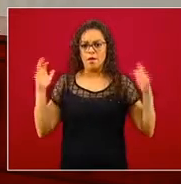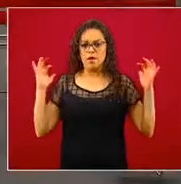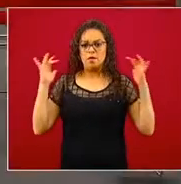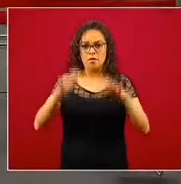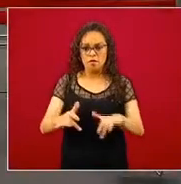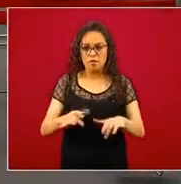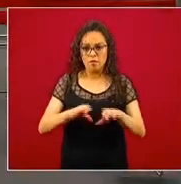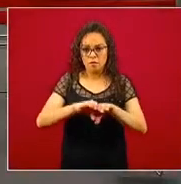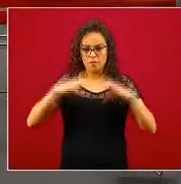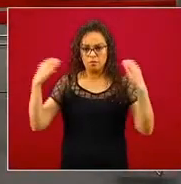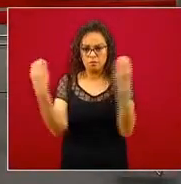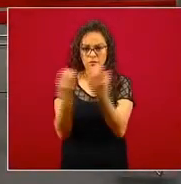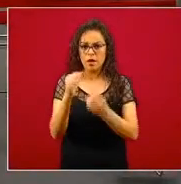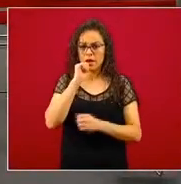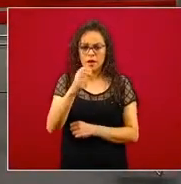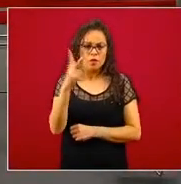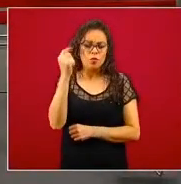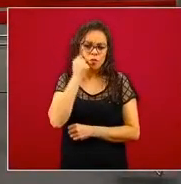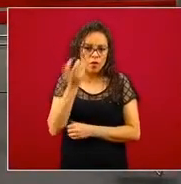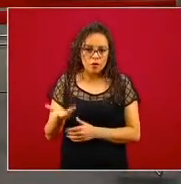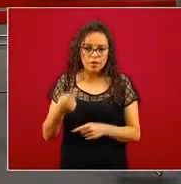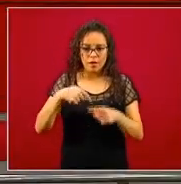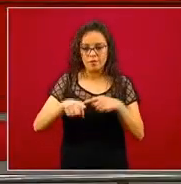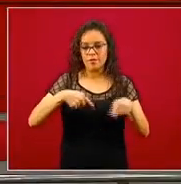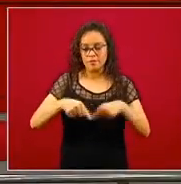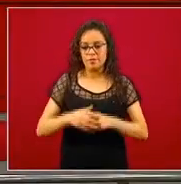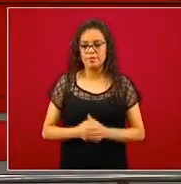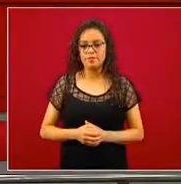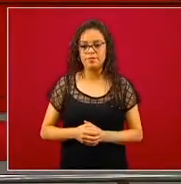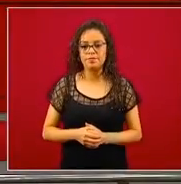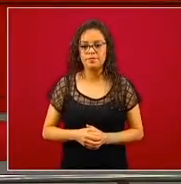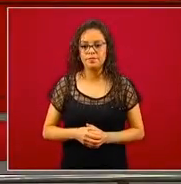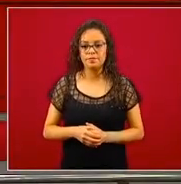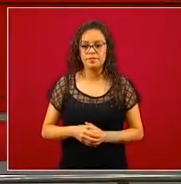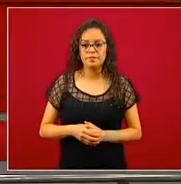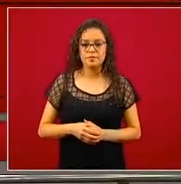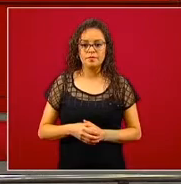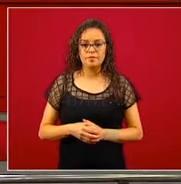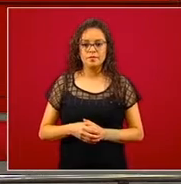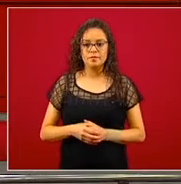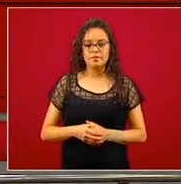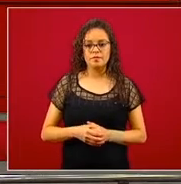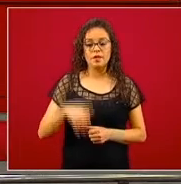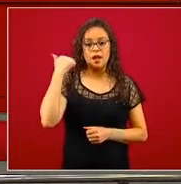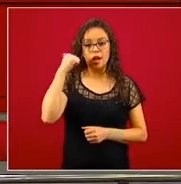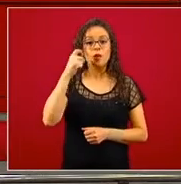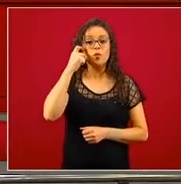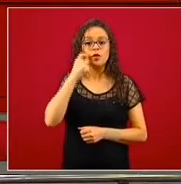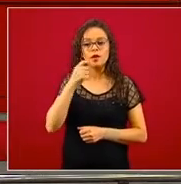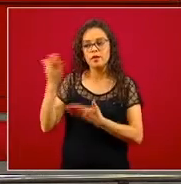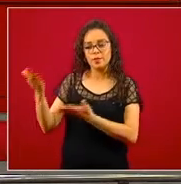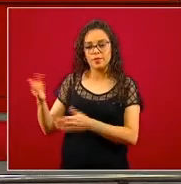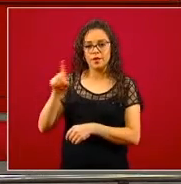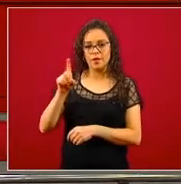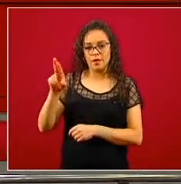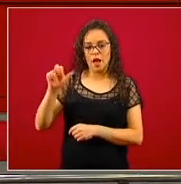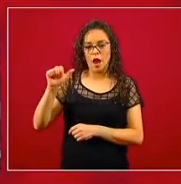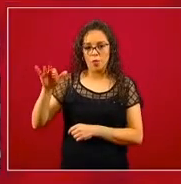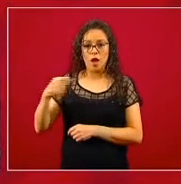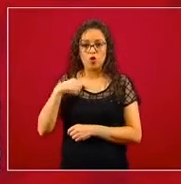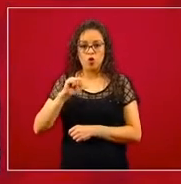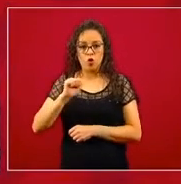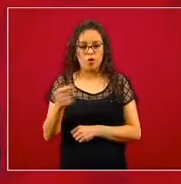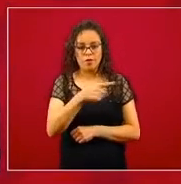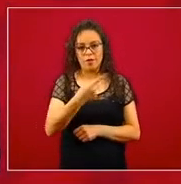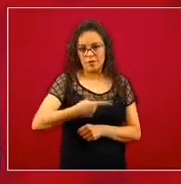topic, we know that the tournaments have been canceled in Mexico, but it could be then